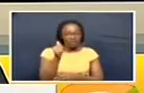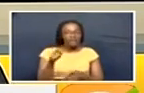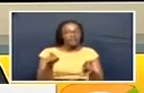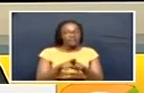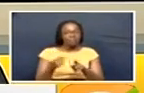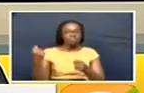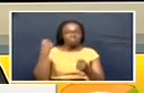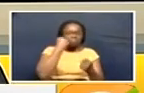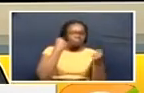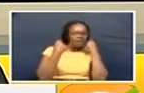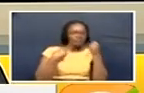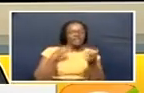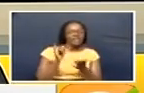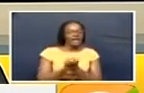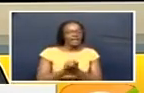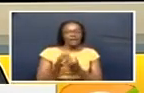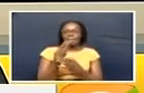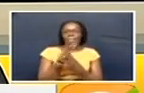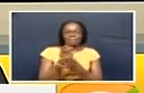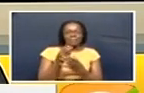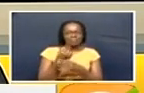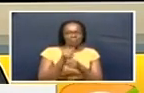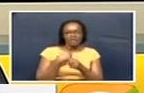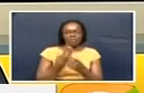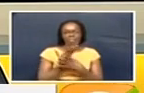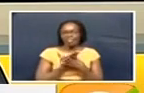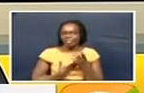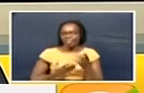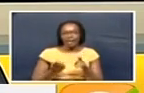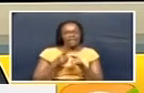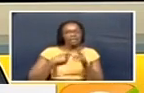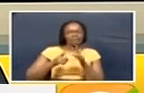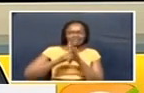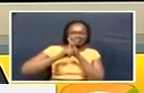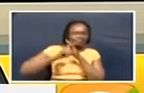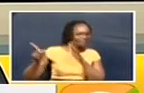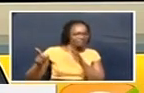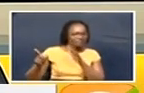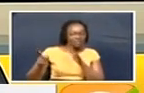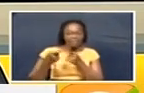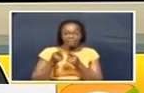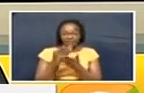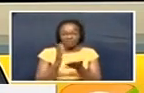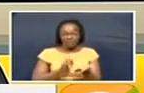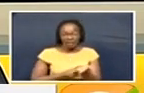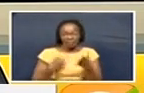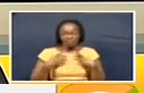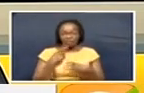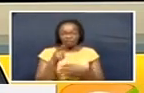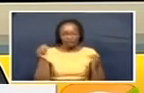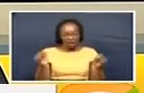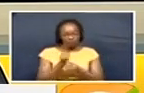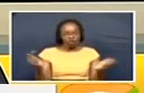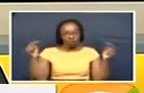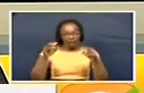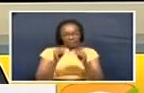lie, it was the lowest point, but I've had to run out of that assembly. But at the same time, I was able, when some said we would not hold session, I was